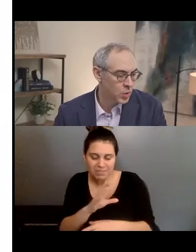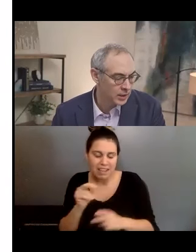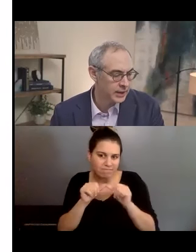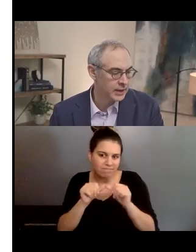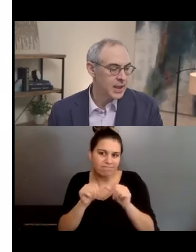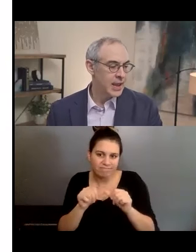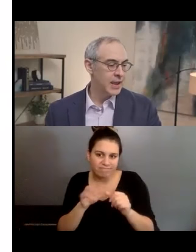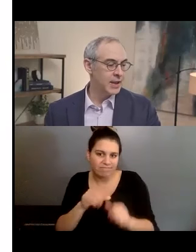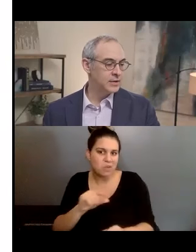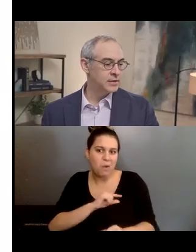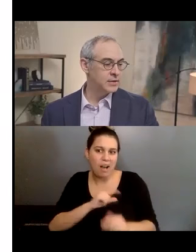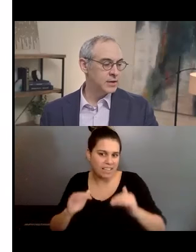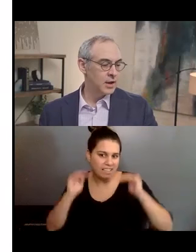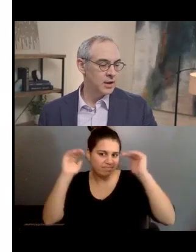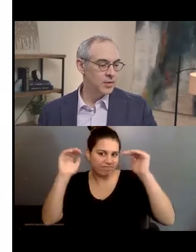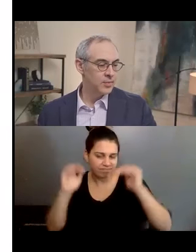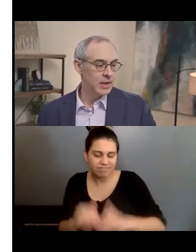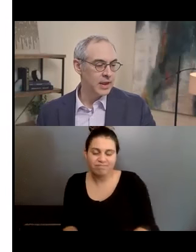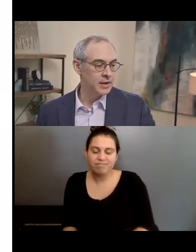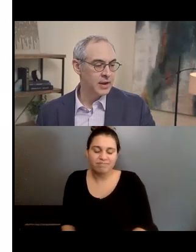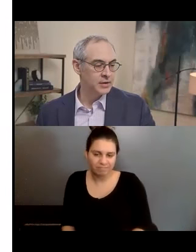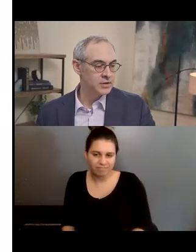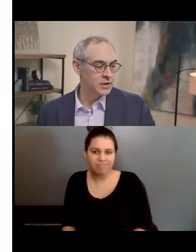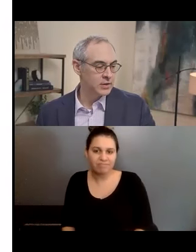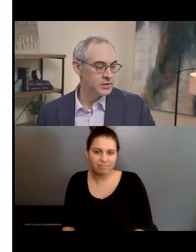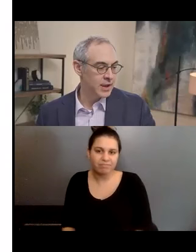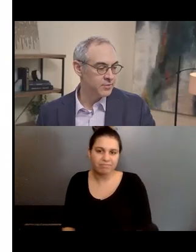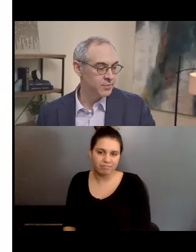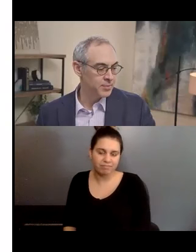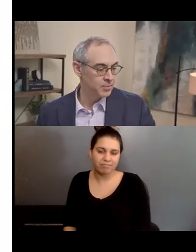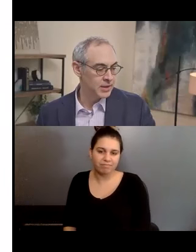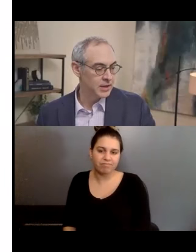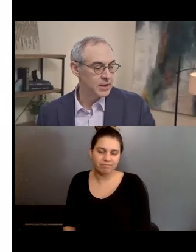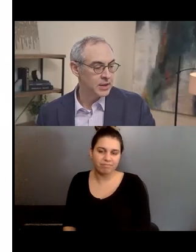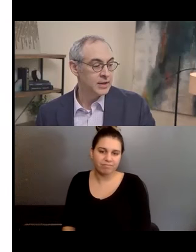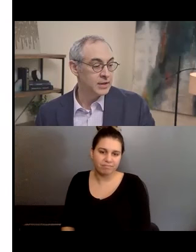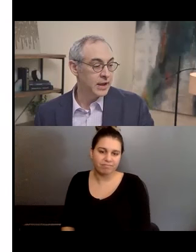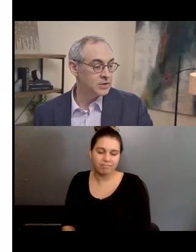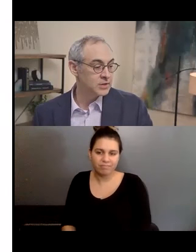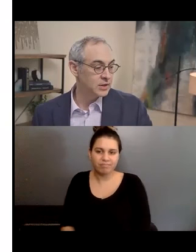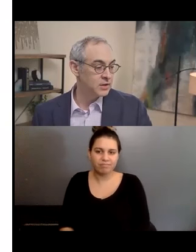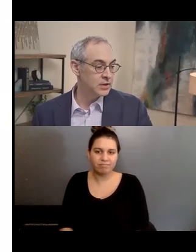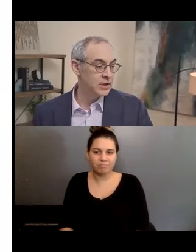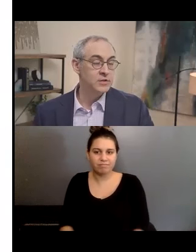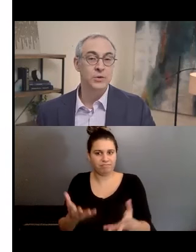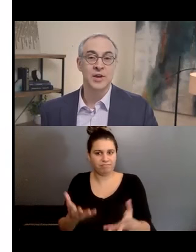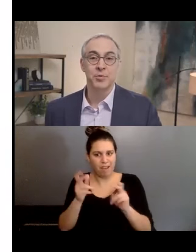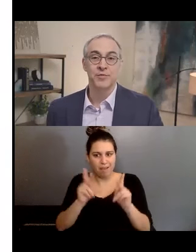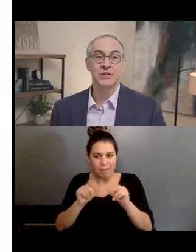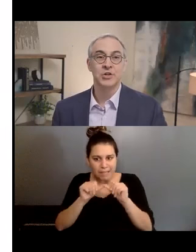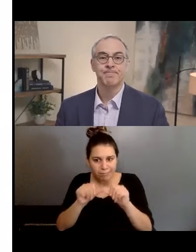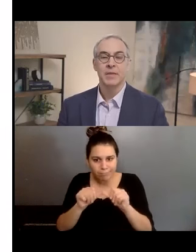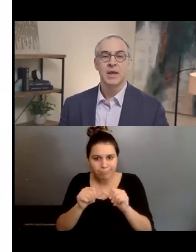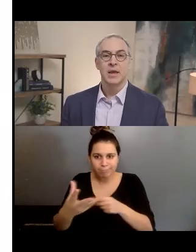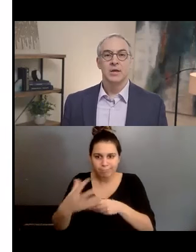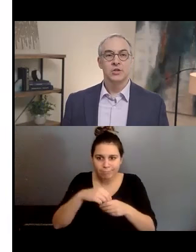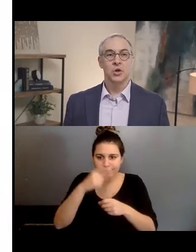the quality and continuing to have people be engaged in suicide